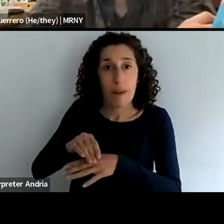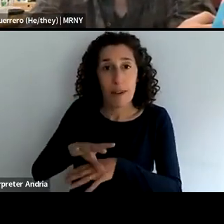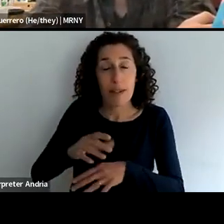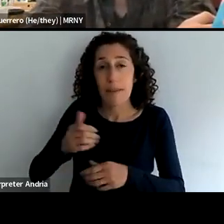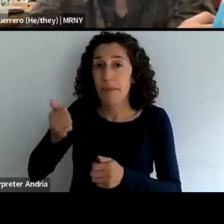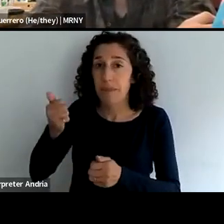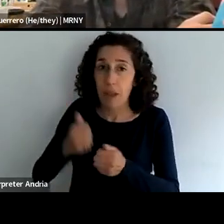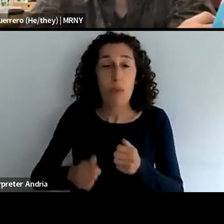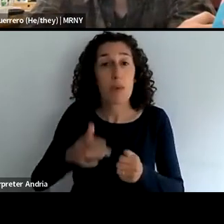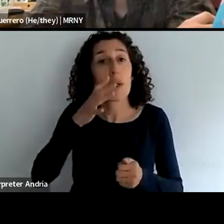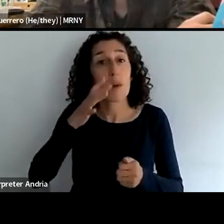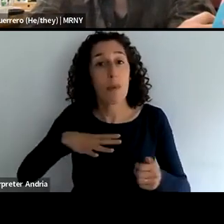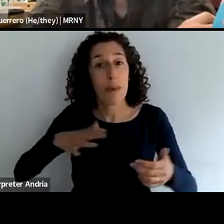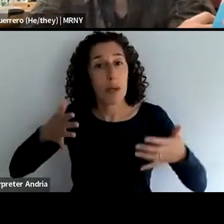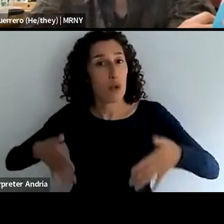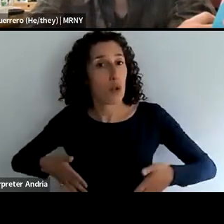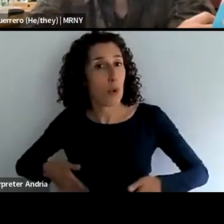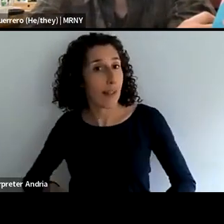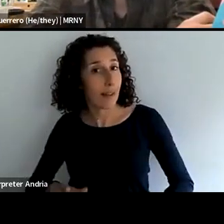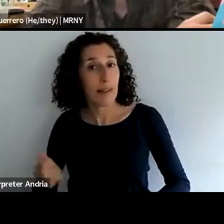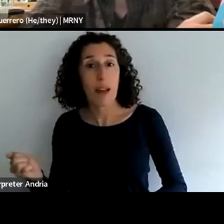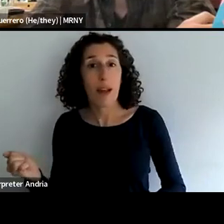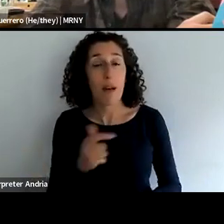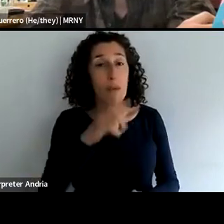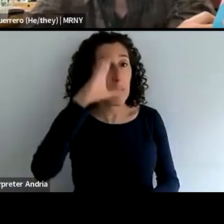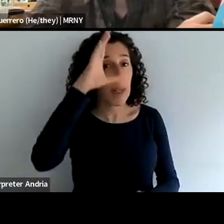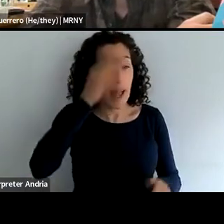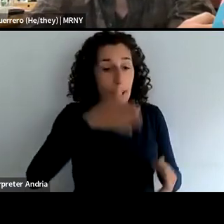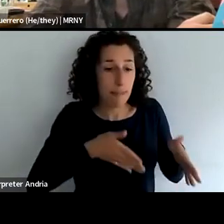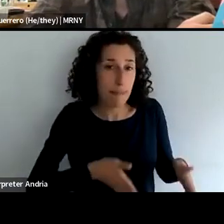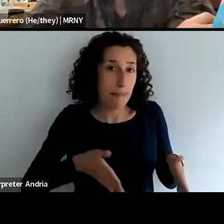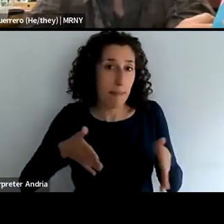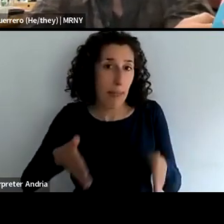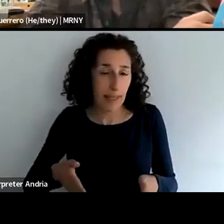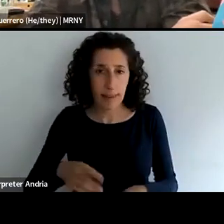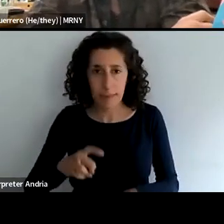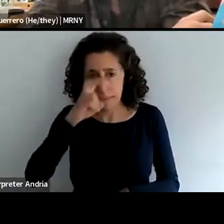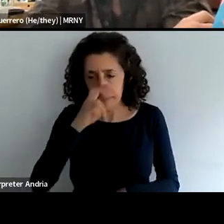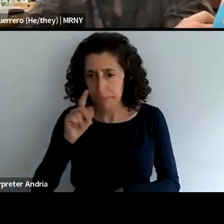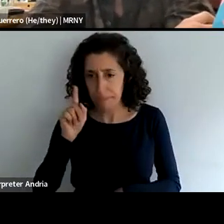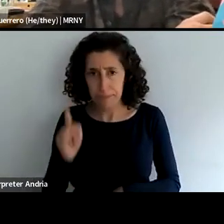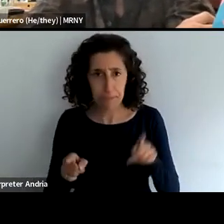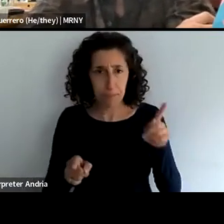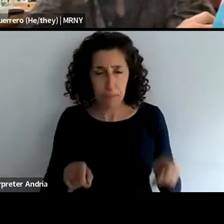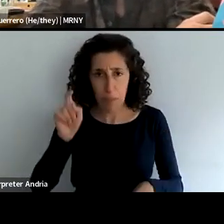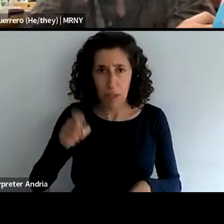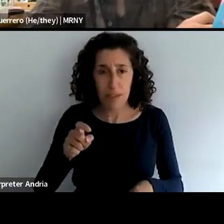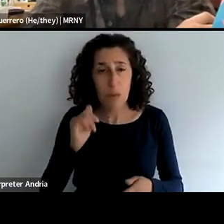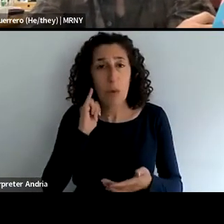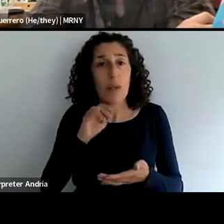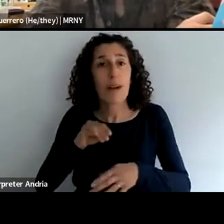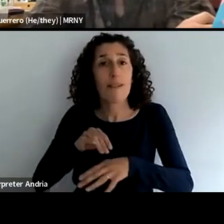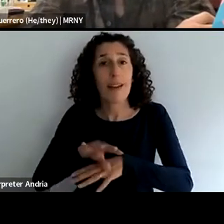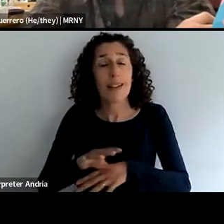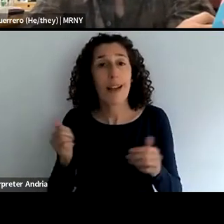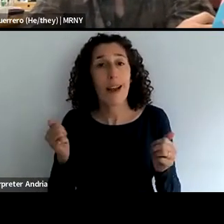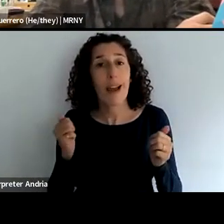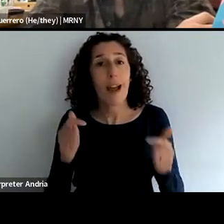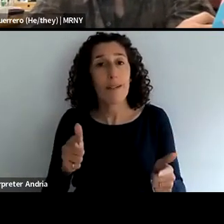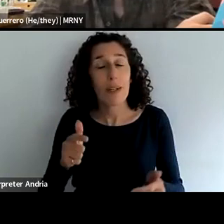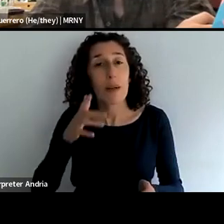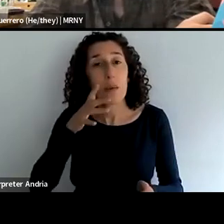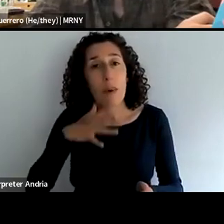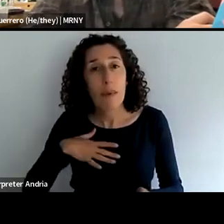guy wear pants, and anybody who's not doing those two things is breaking the gender stereotypes that they're making into